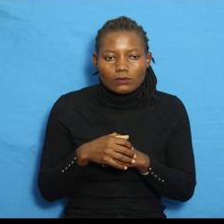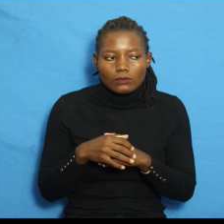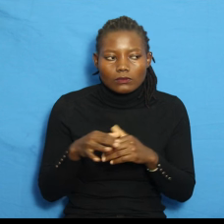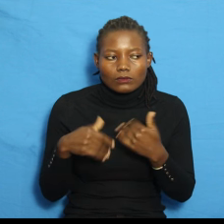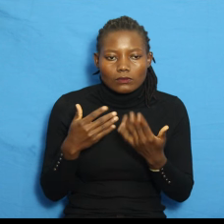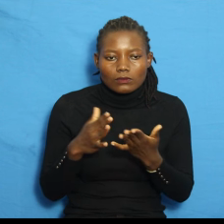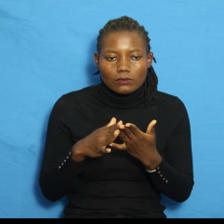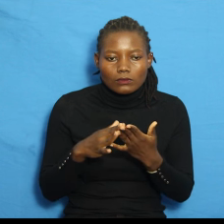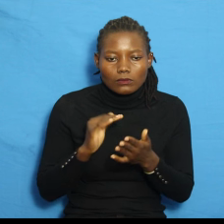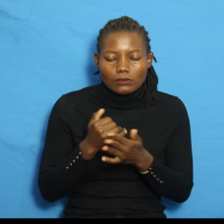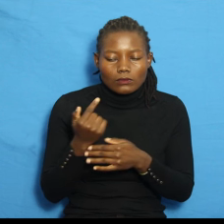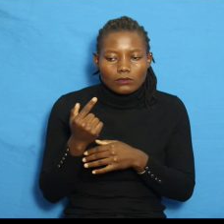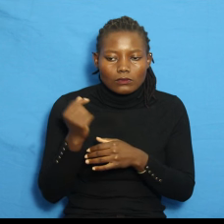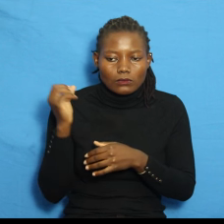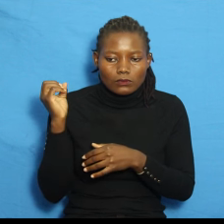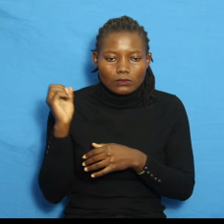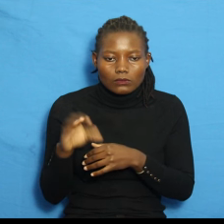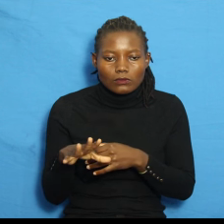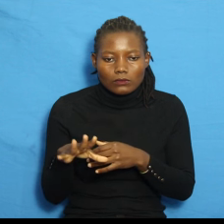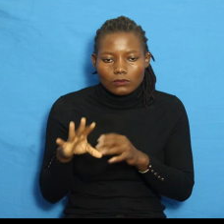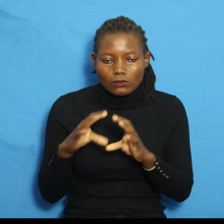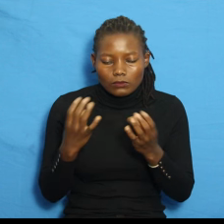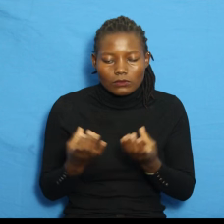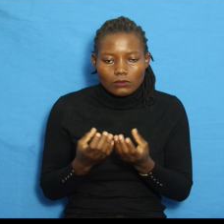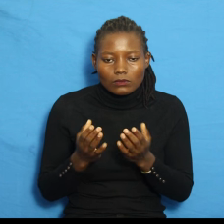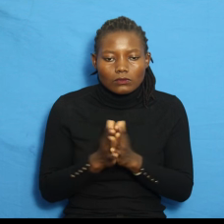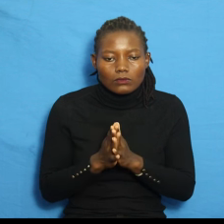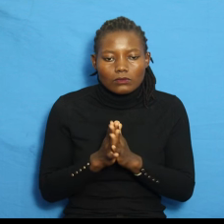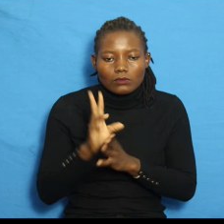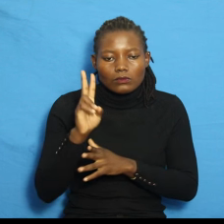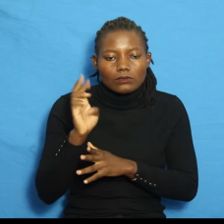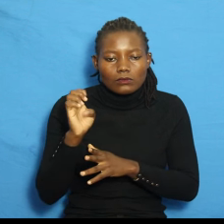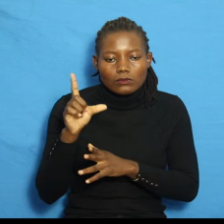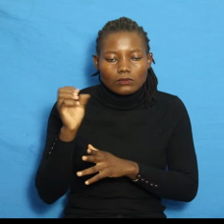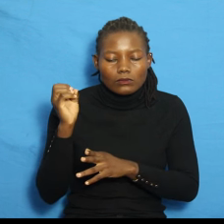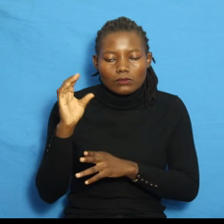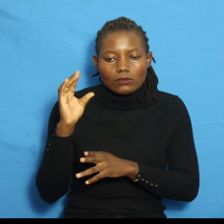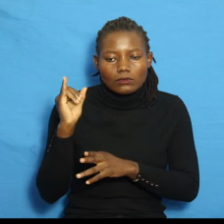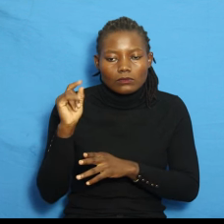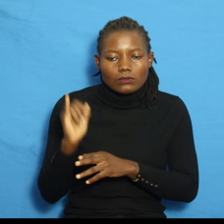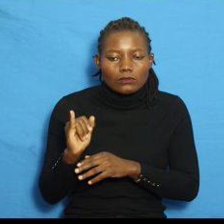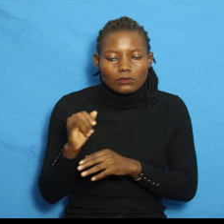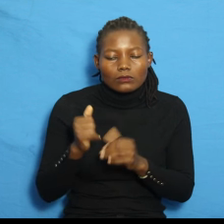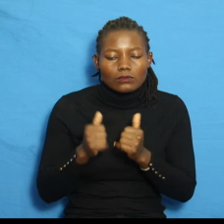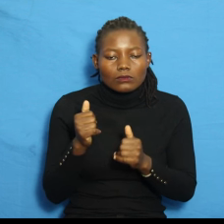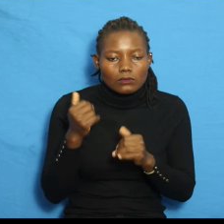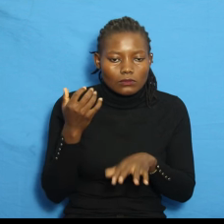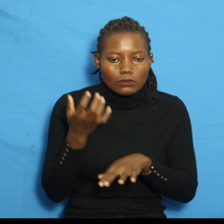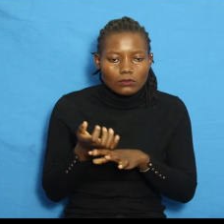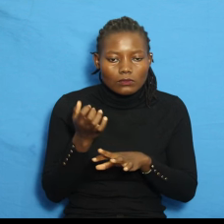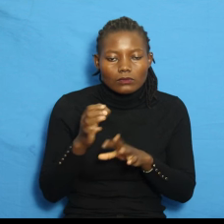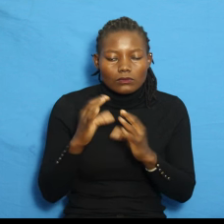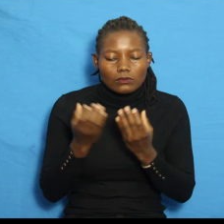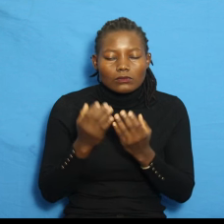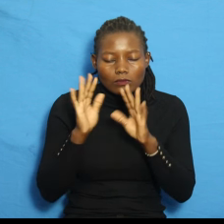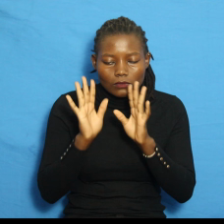batsman hits the ball, the angle at which he shoots or he bats, and the amount of velocity with which he hits that ball